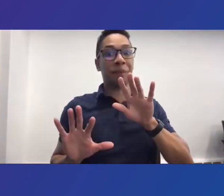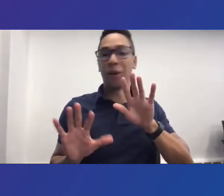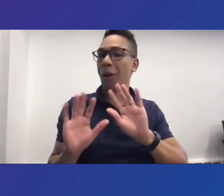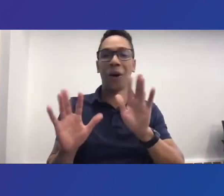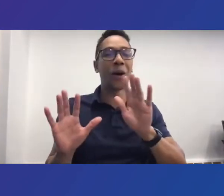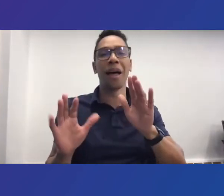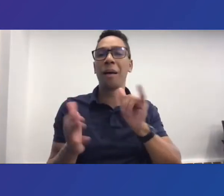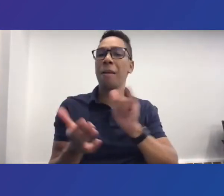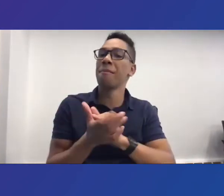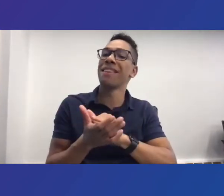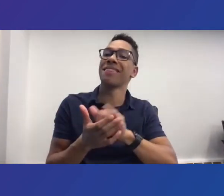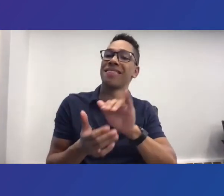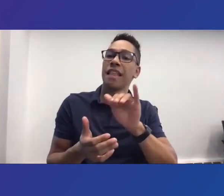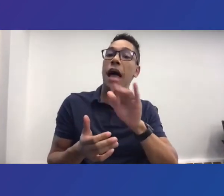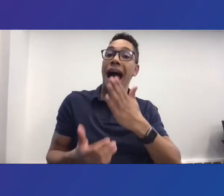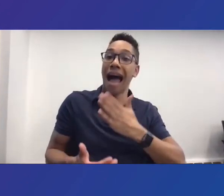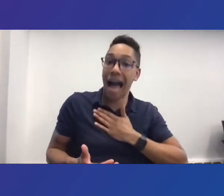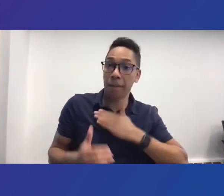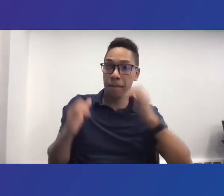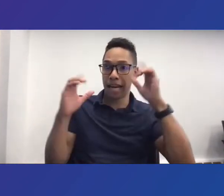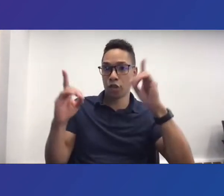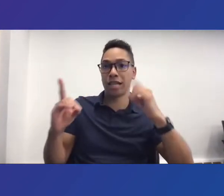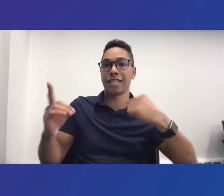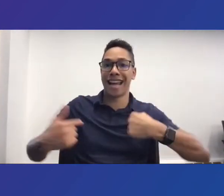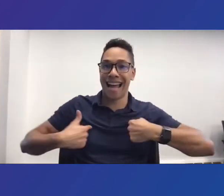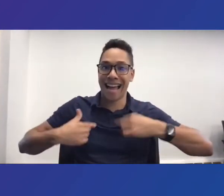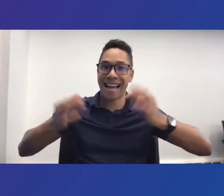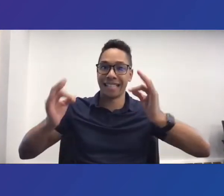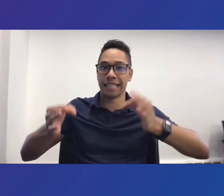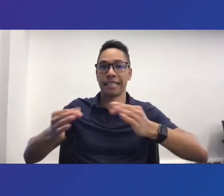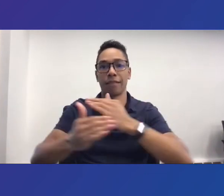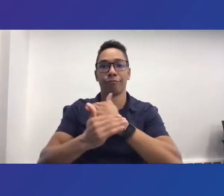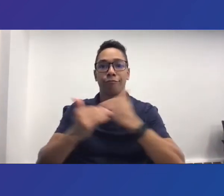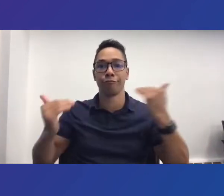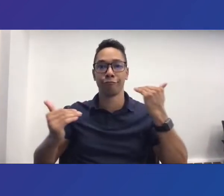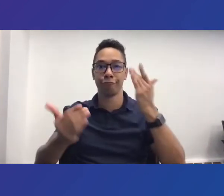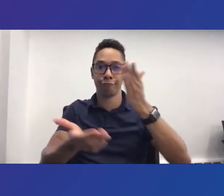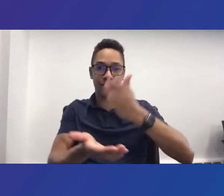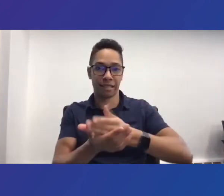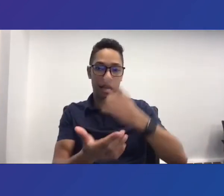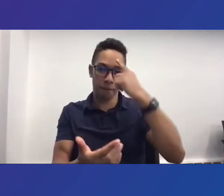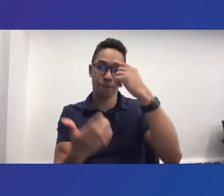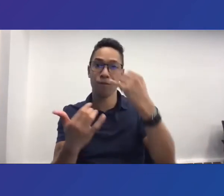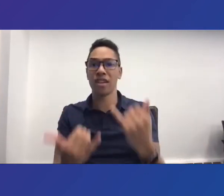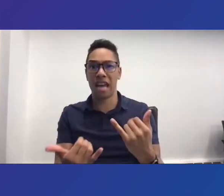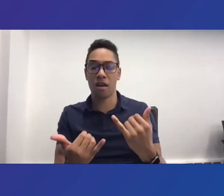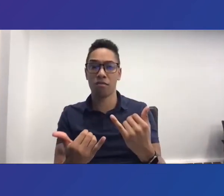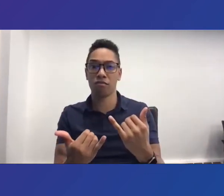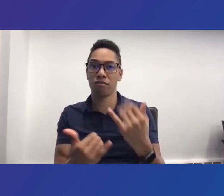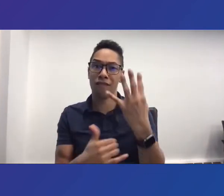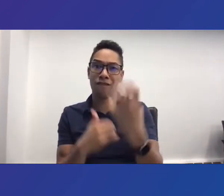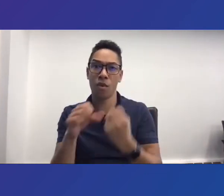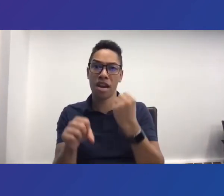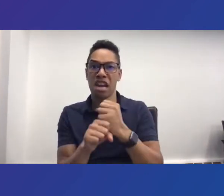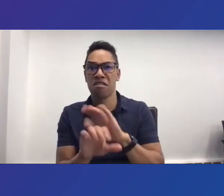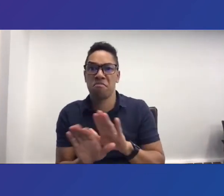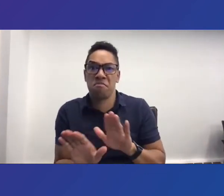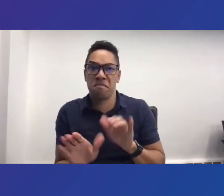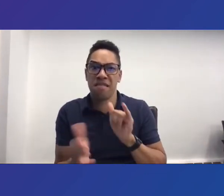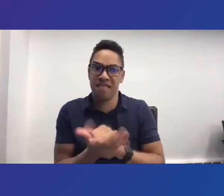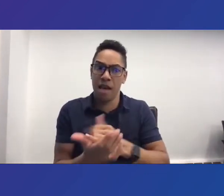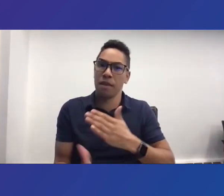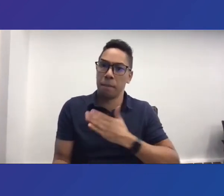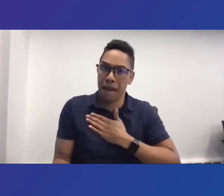that's where I decided to You're stop. Good At the moment. Yeah. For now, and it's knowing my why nots and my whys.